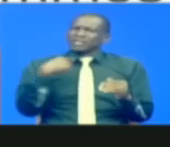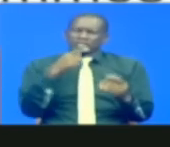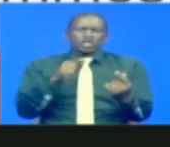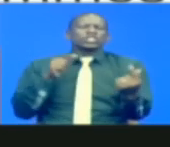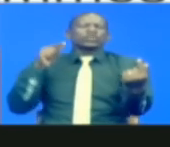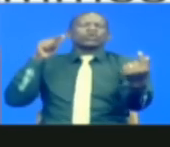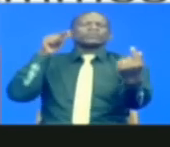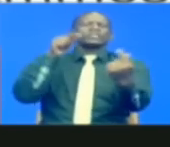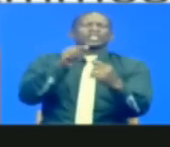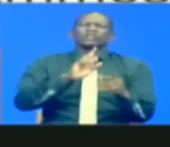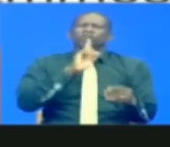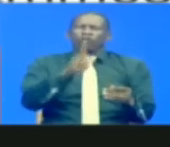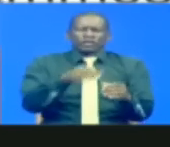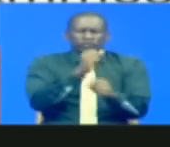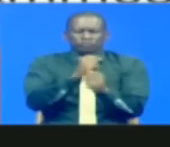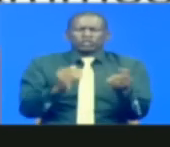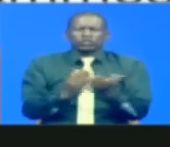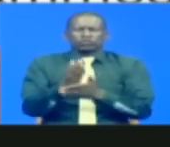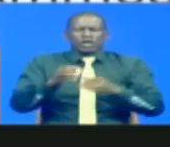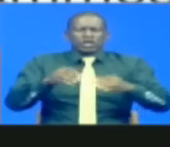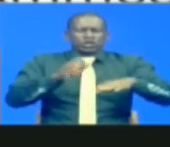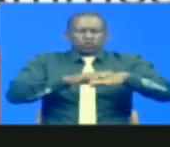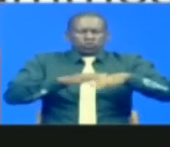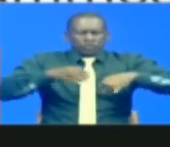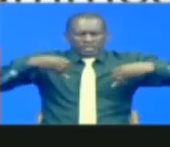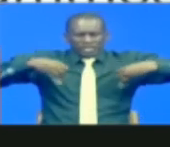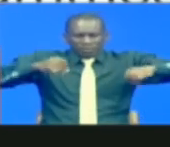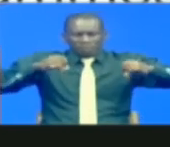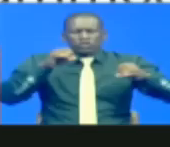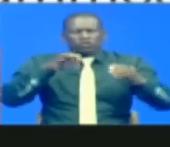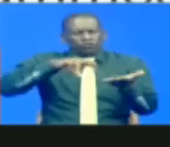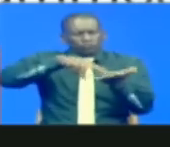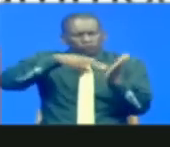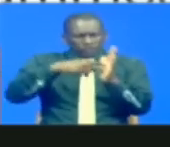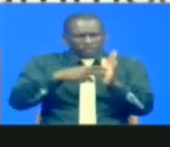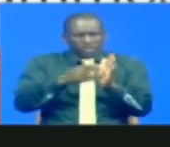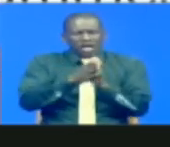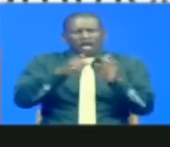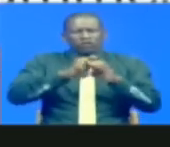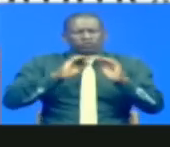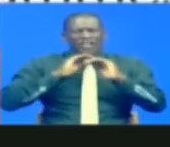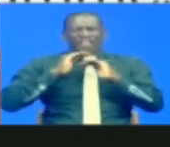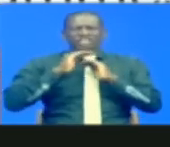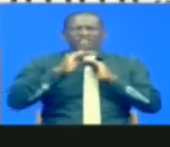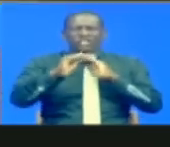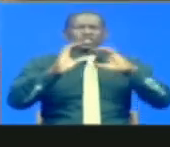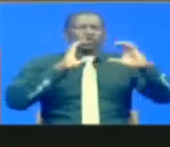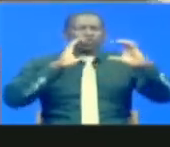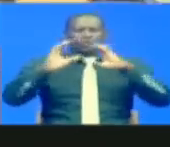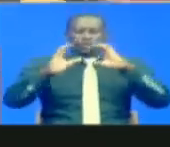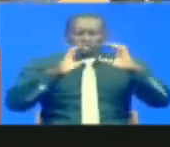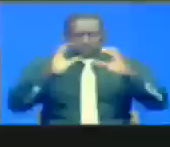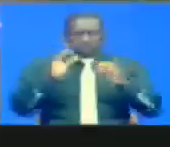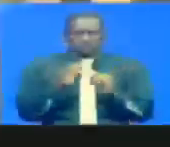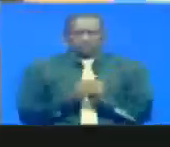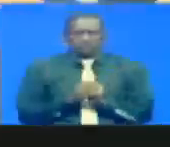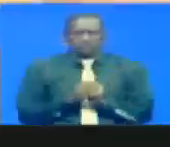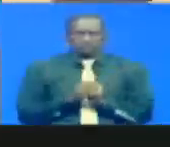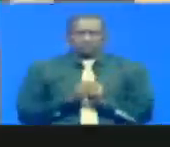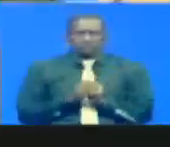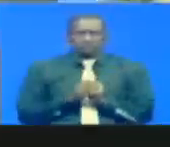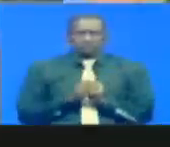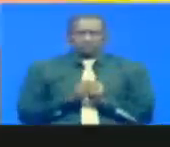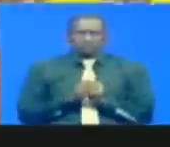is to ensure effectiveness in implementation of projects and efficient communication.